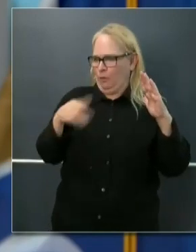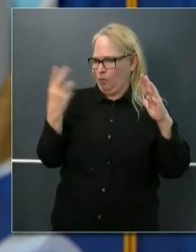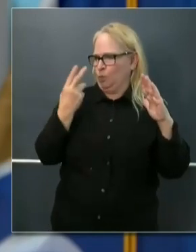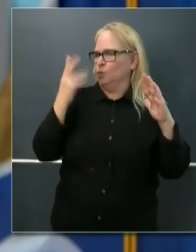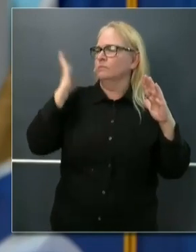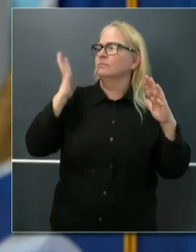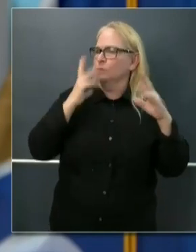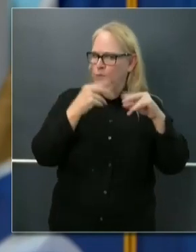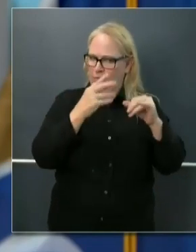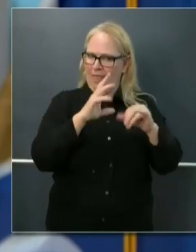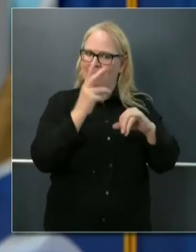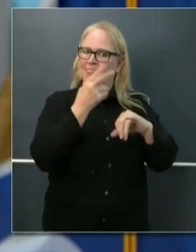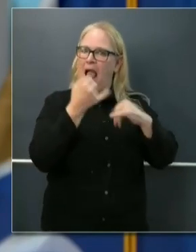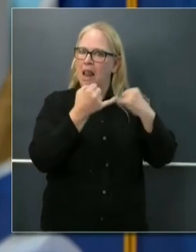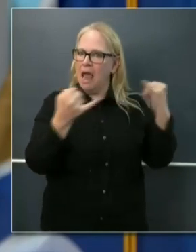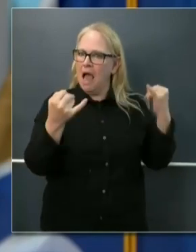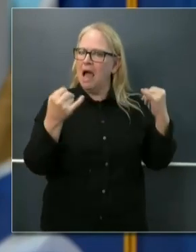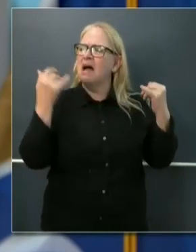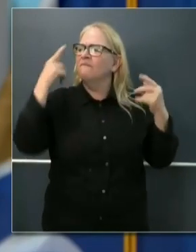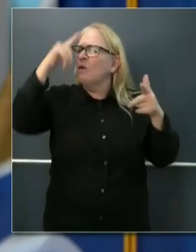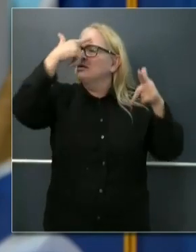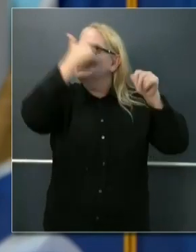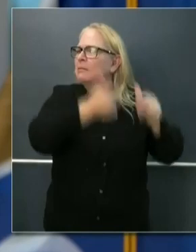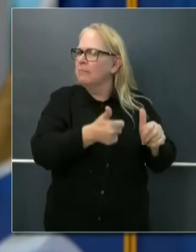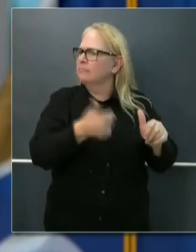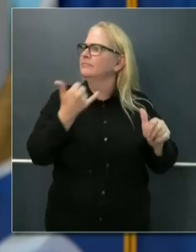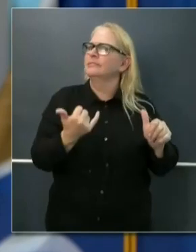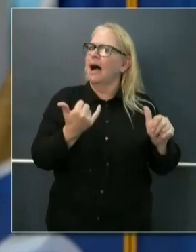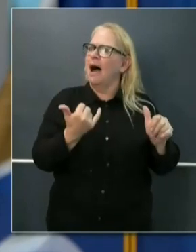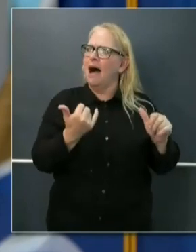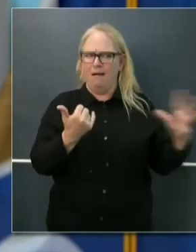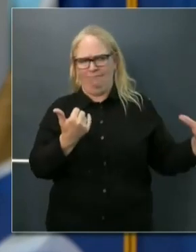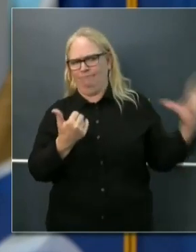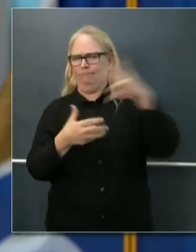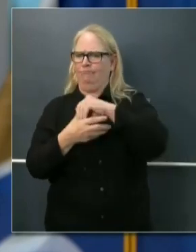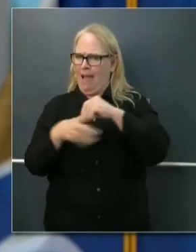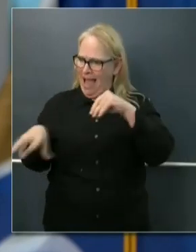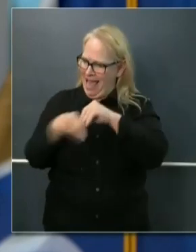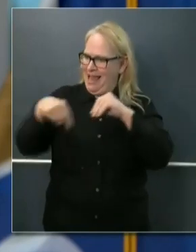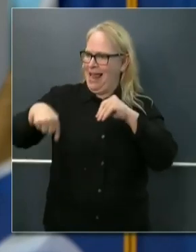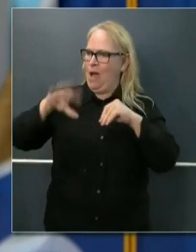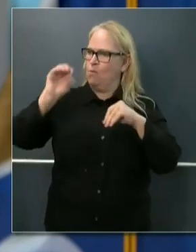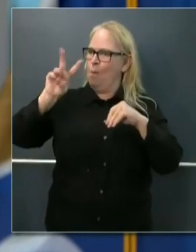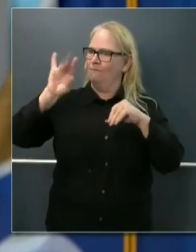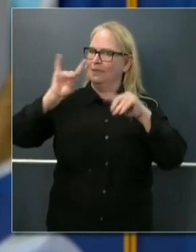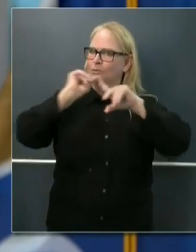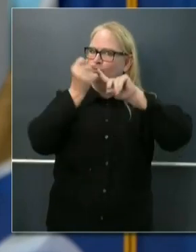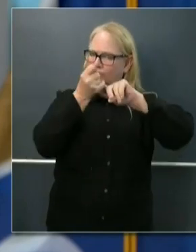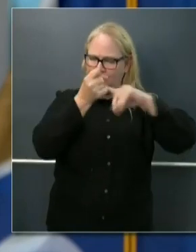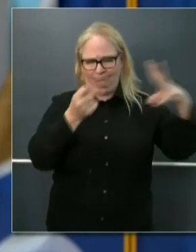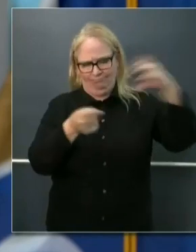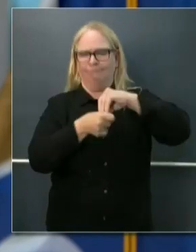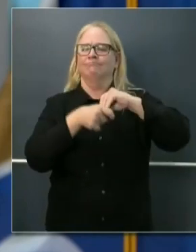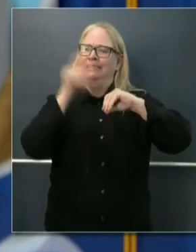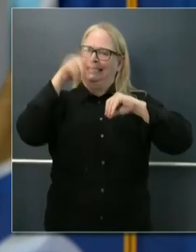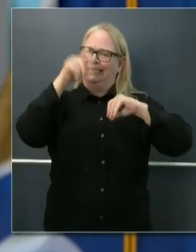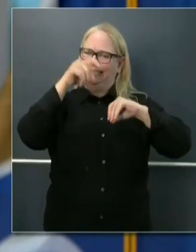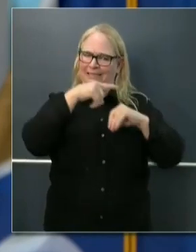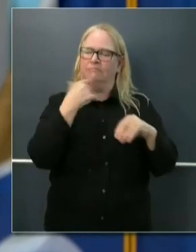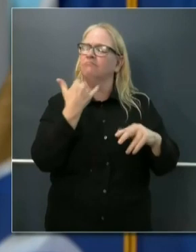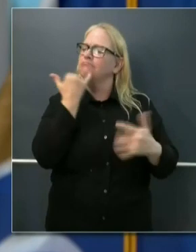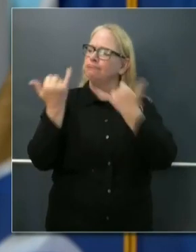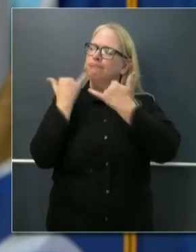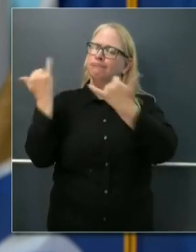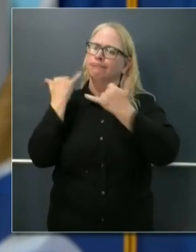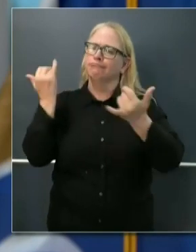people, dementia and other needs. We just want to broaden that access, broaden its availability to